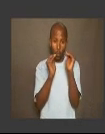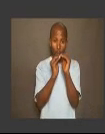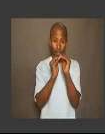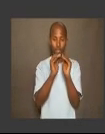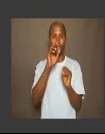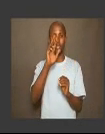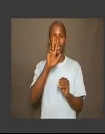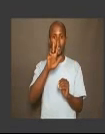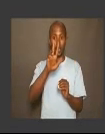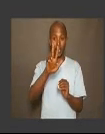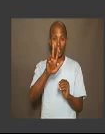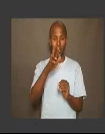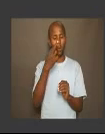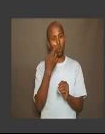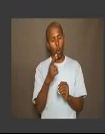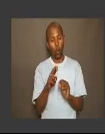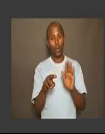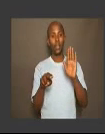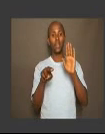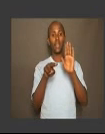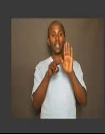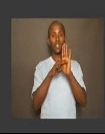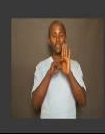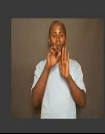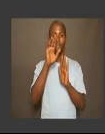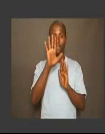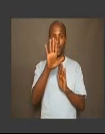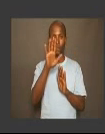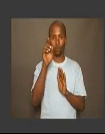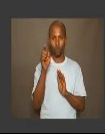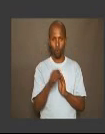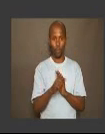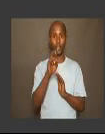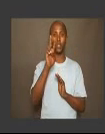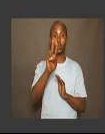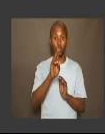3 or negative 5 over 2.